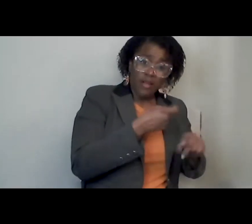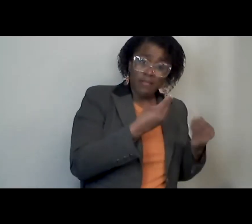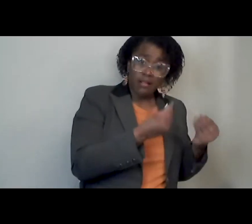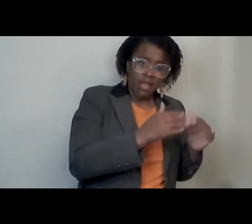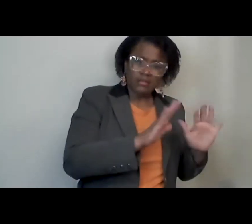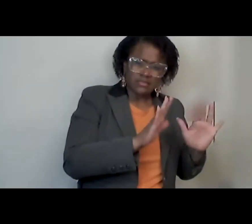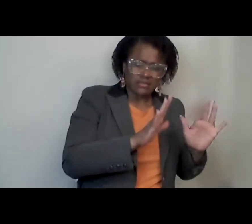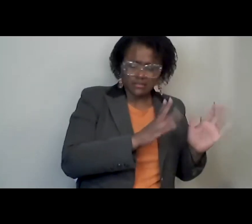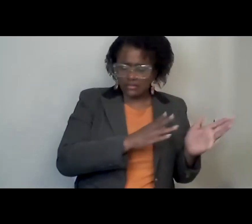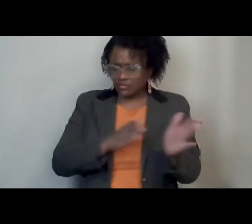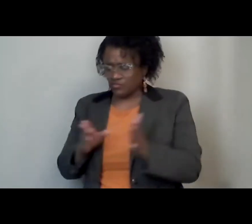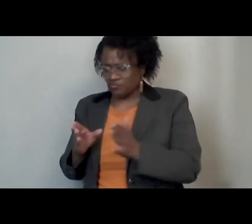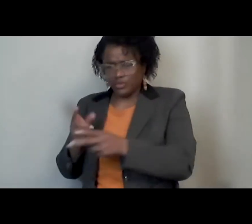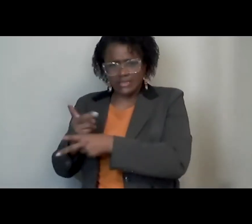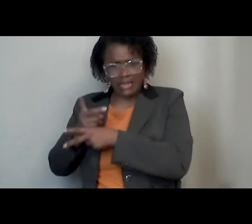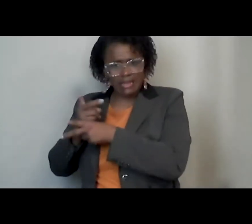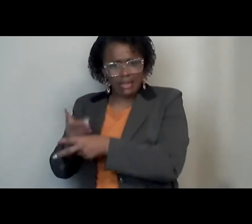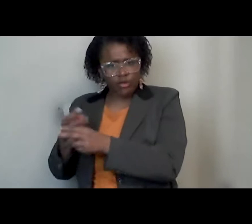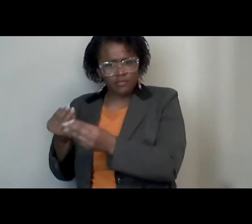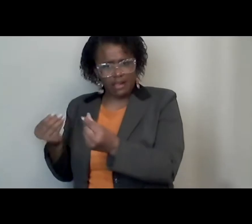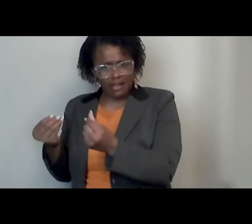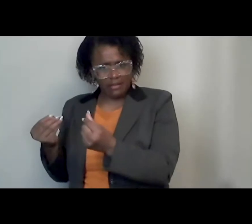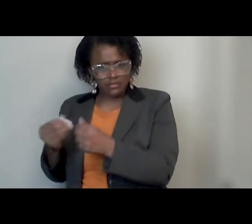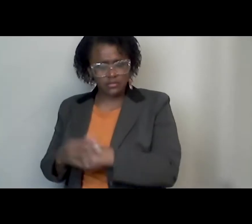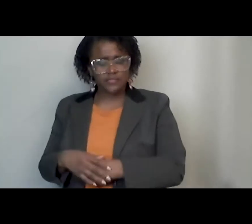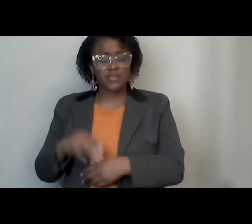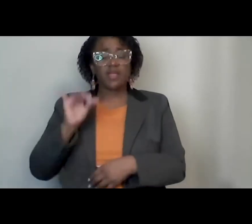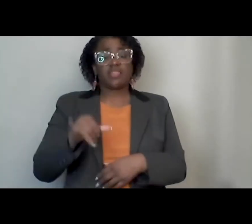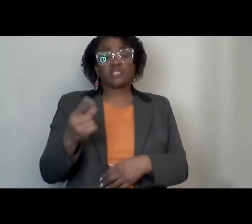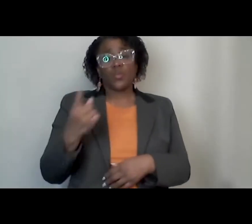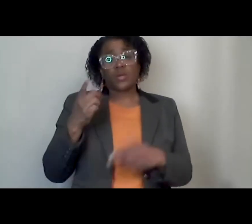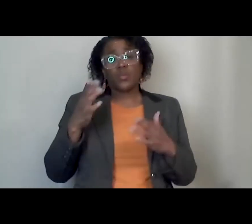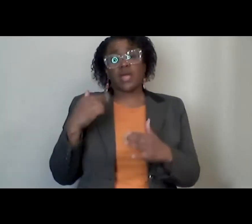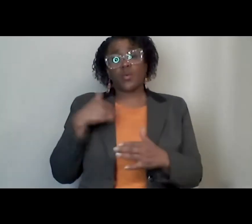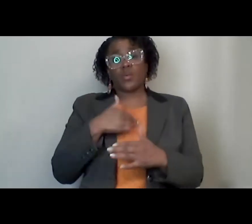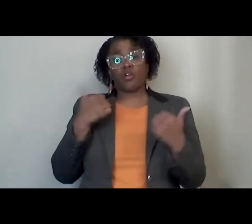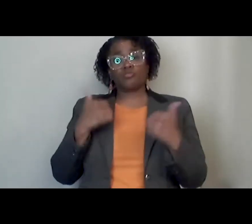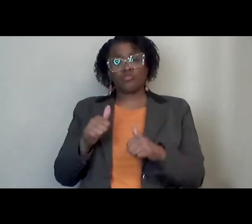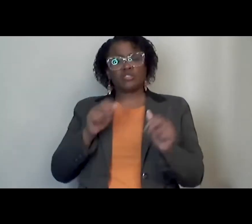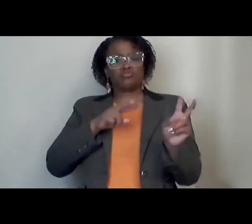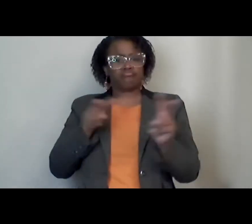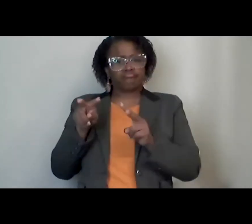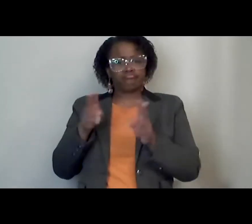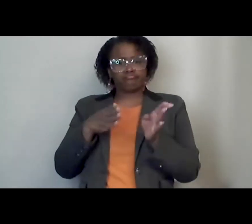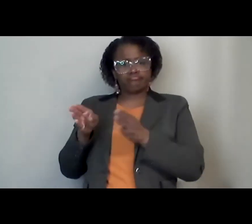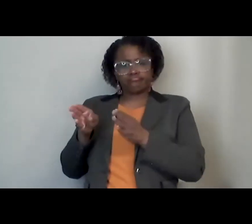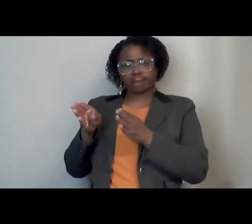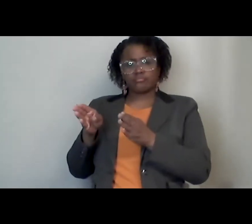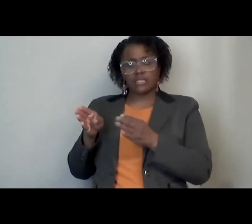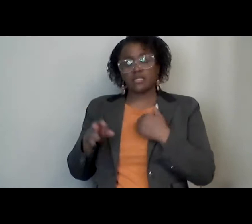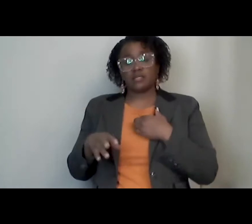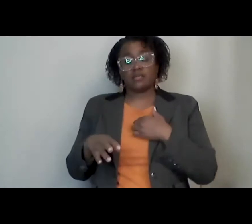economy. And this is one of the ways that we're trying to move our vision in this moment. And it's, you